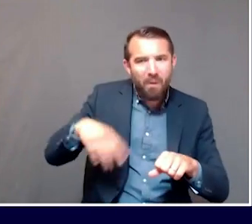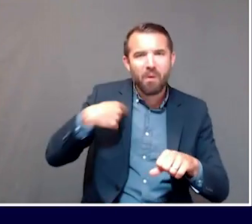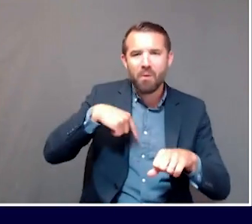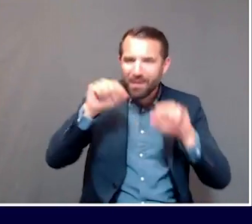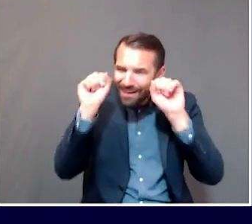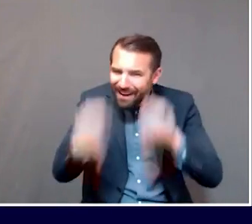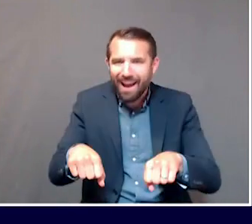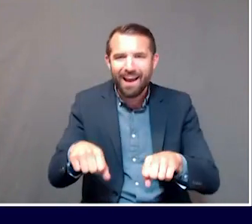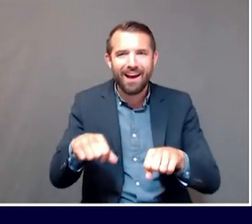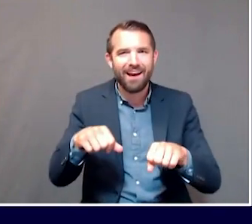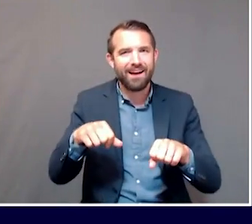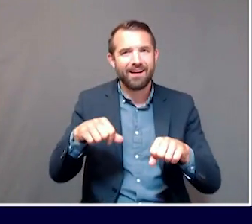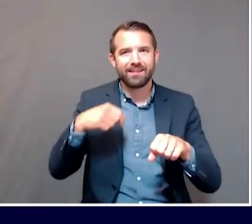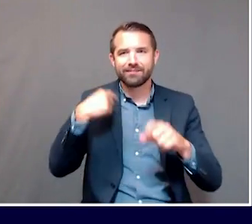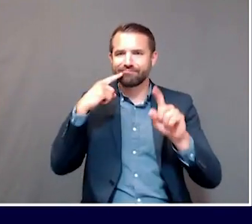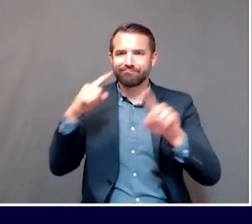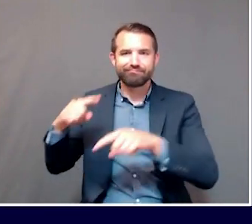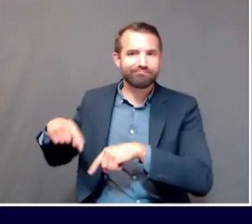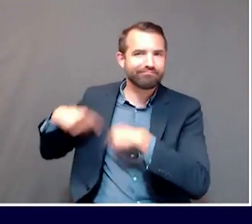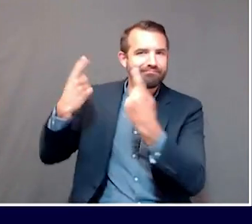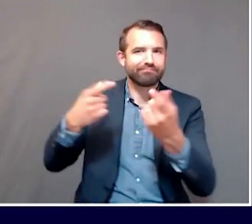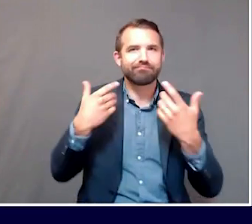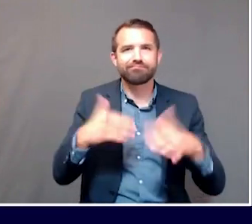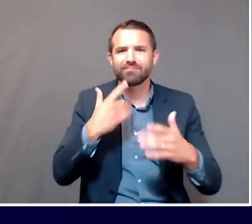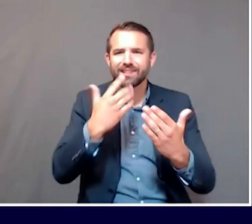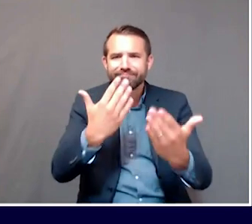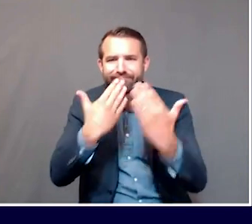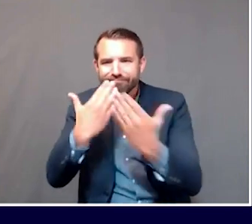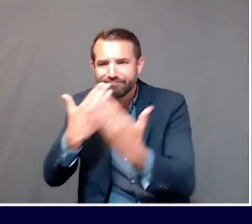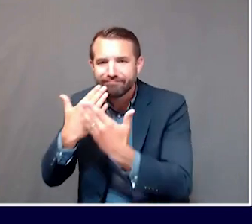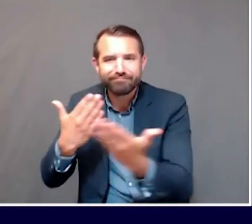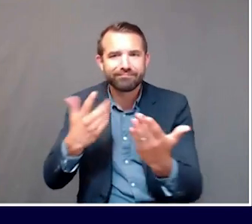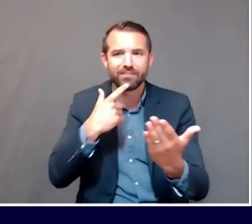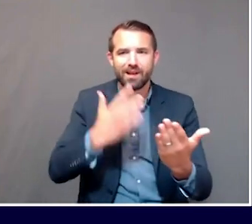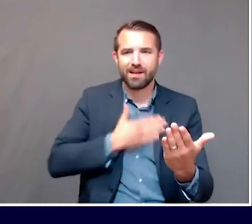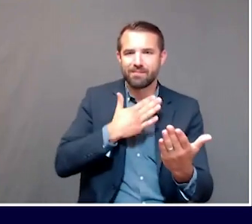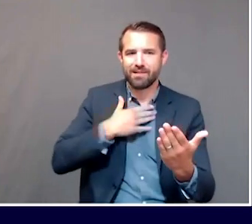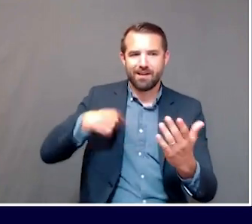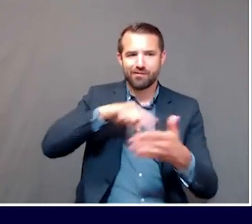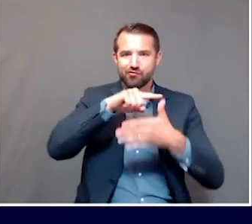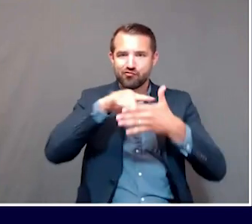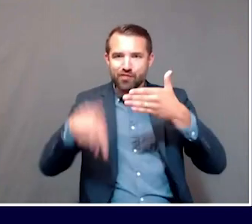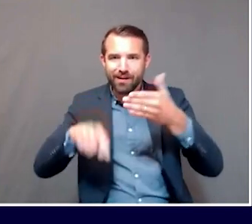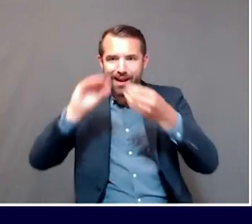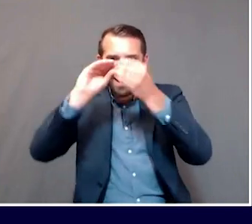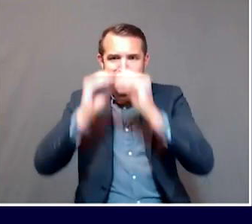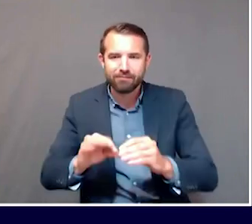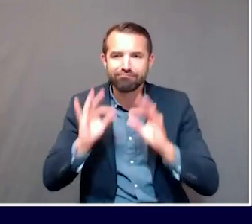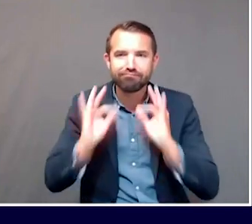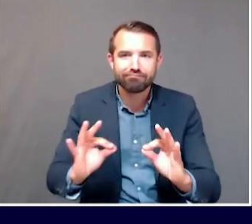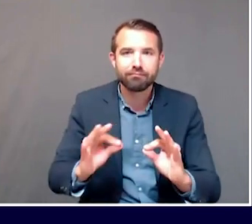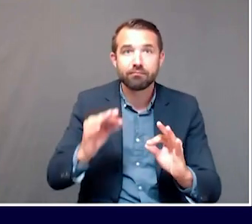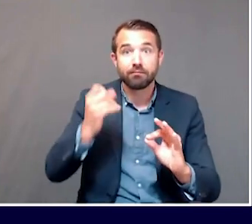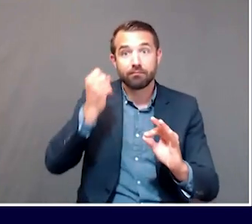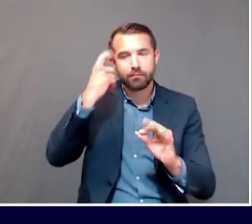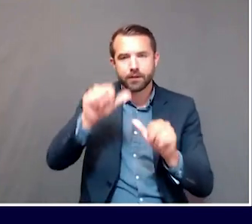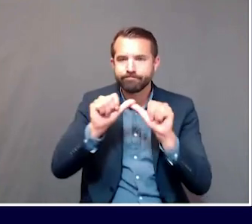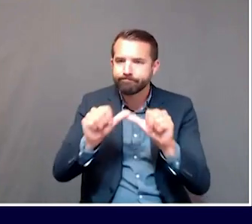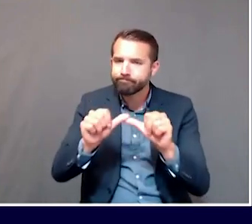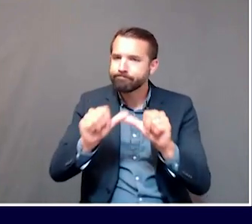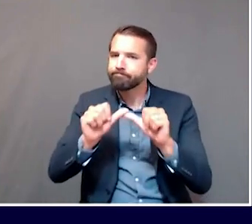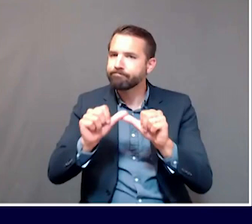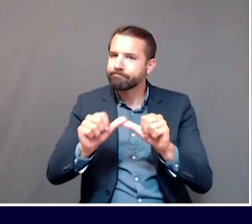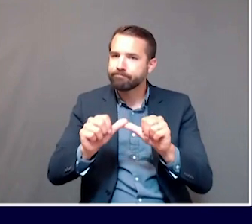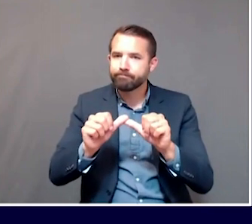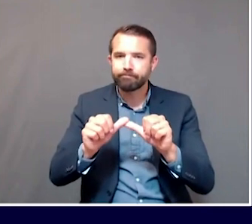but it takes every one of us doing the right thing for ourselves and our family and our neighbors and friends. So I'm